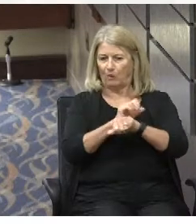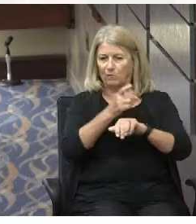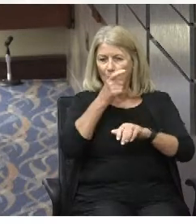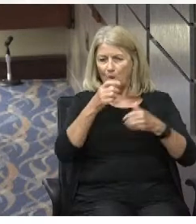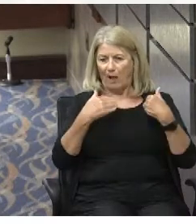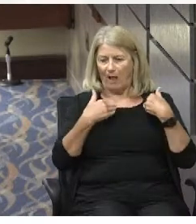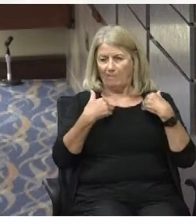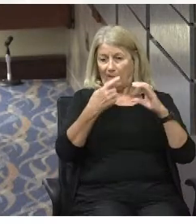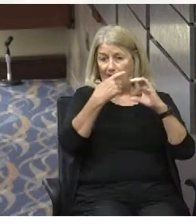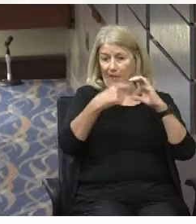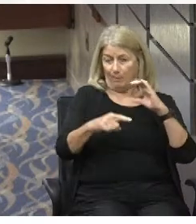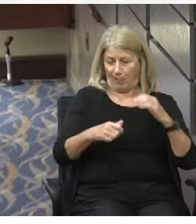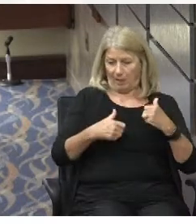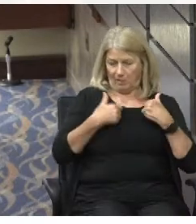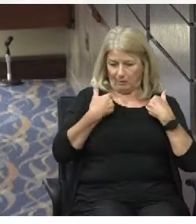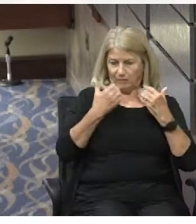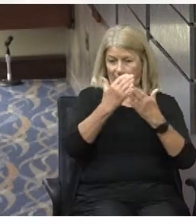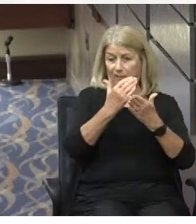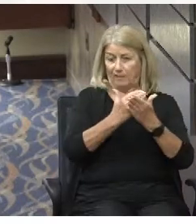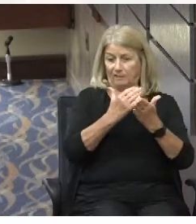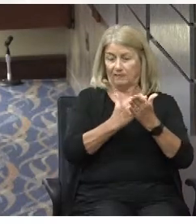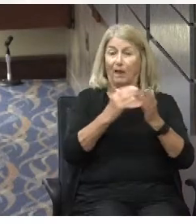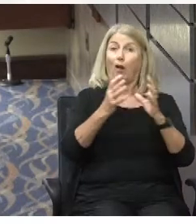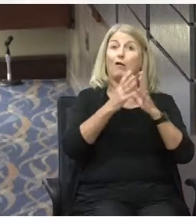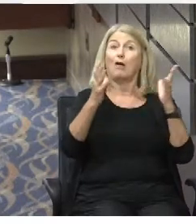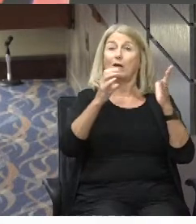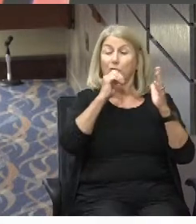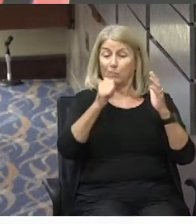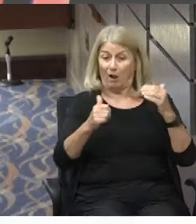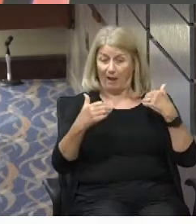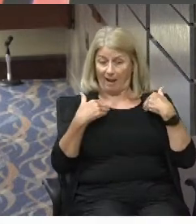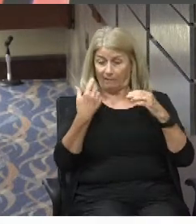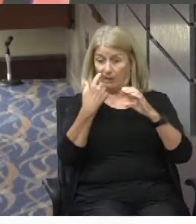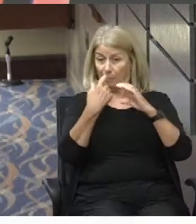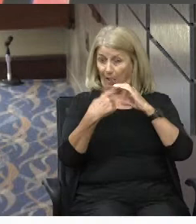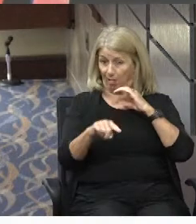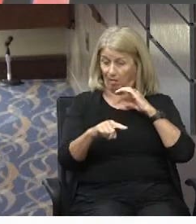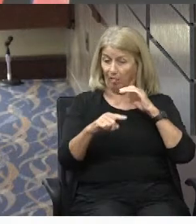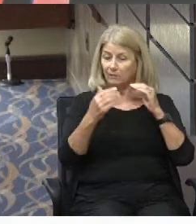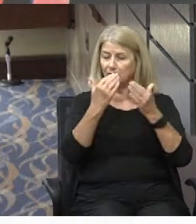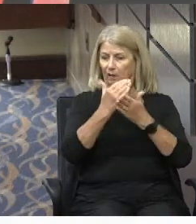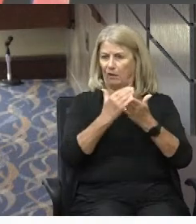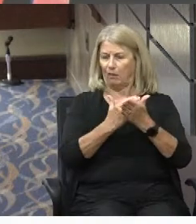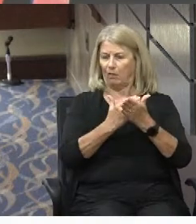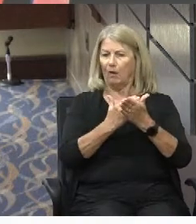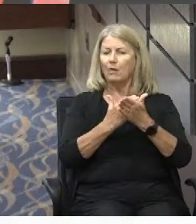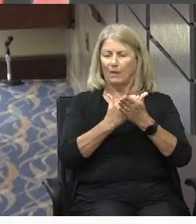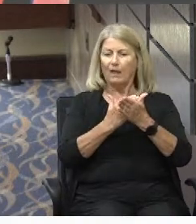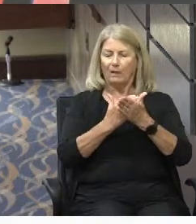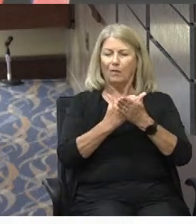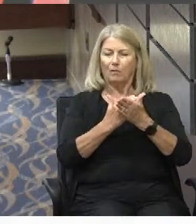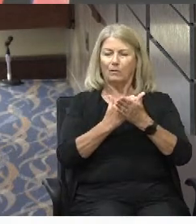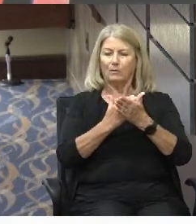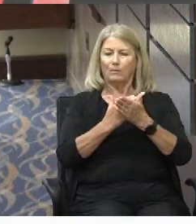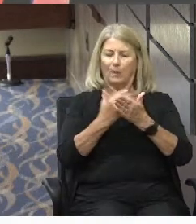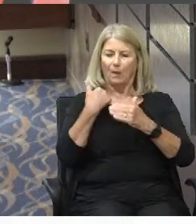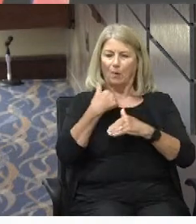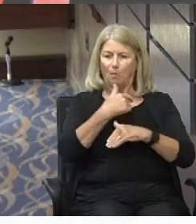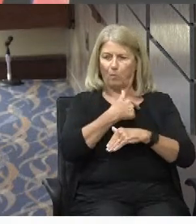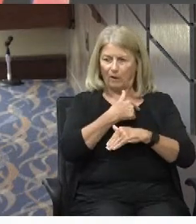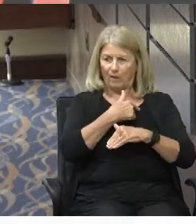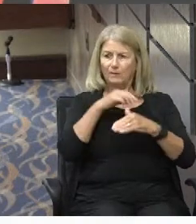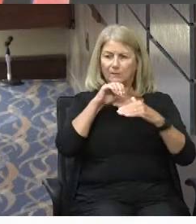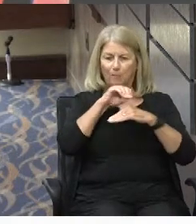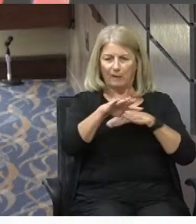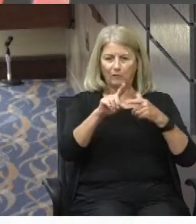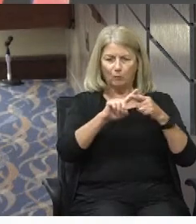listed and lots that do not. Will they all be listed? They are. Relevant people listed here? They are. We submitted to Open Cities at